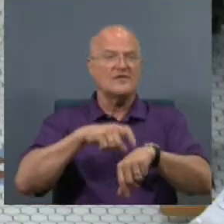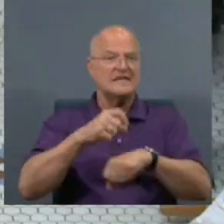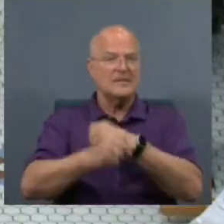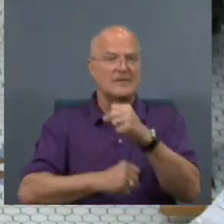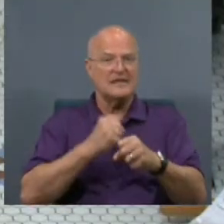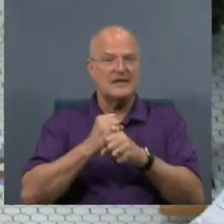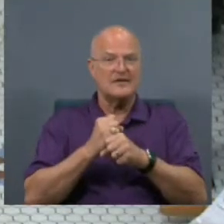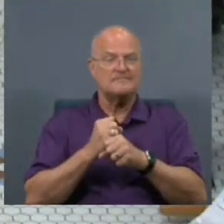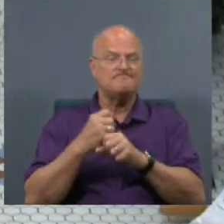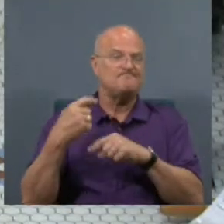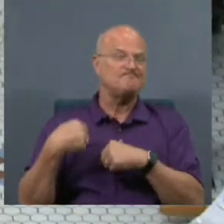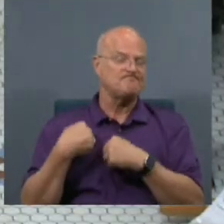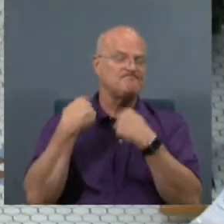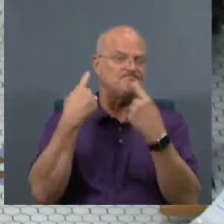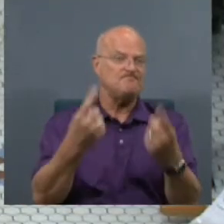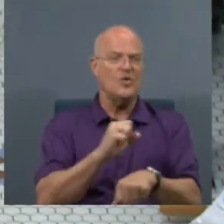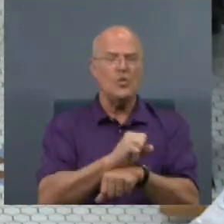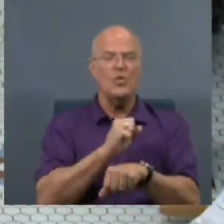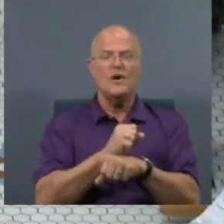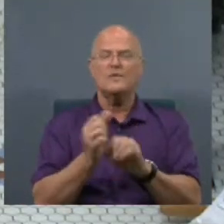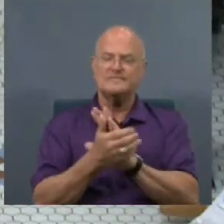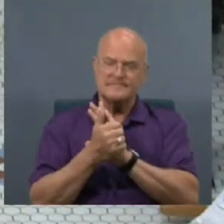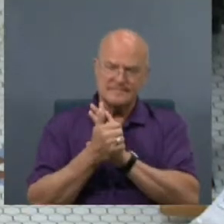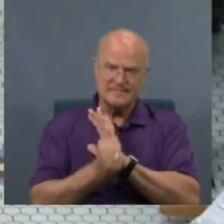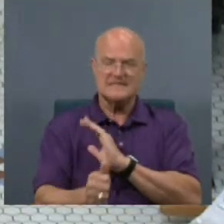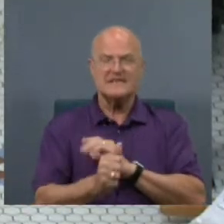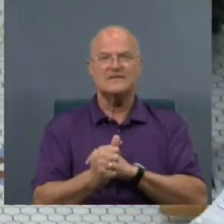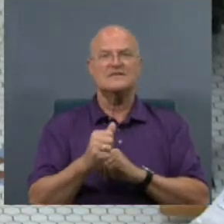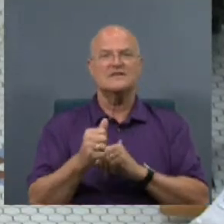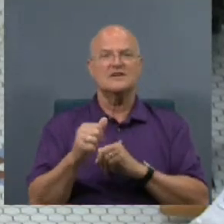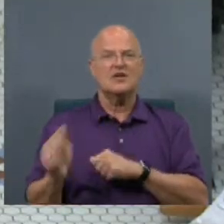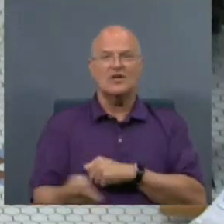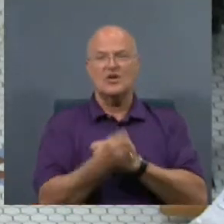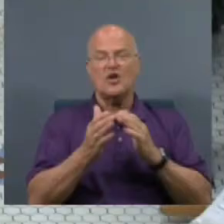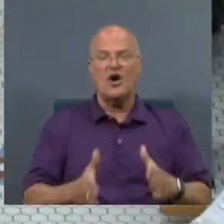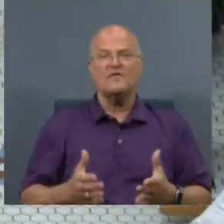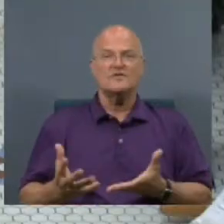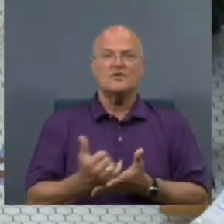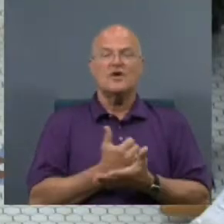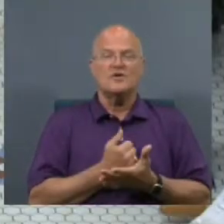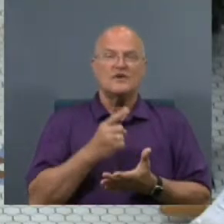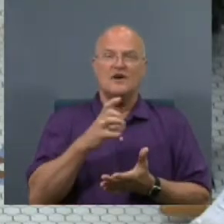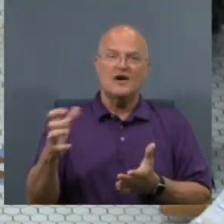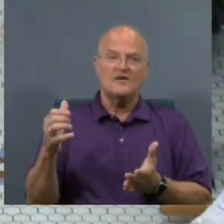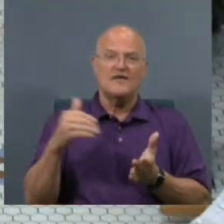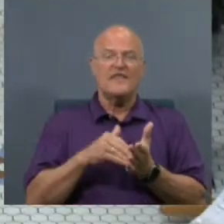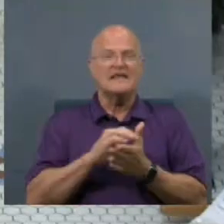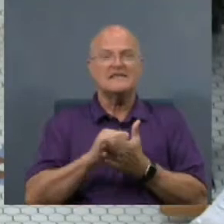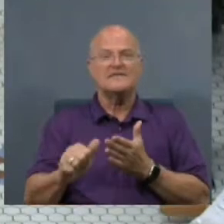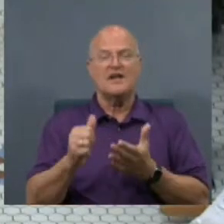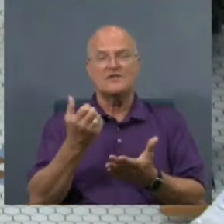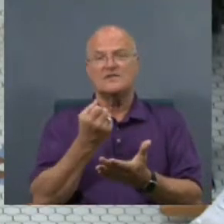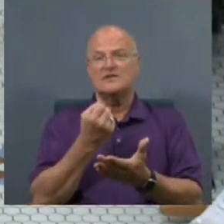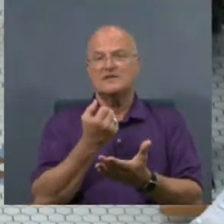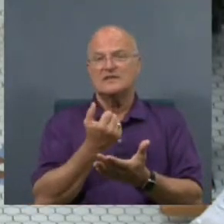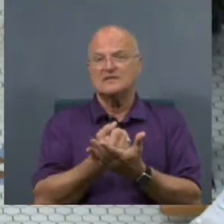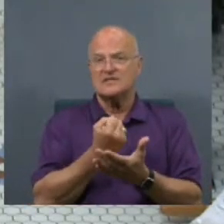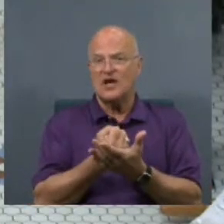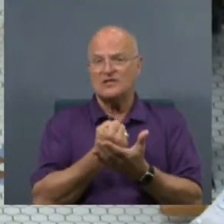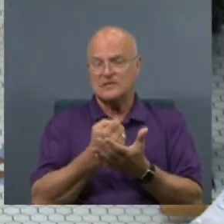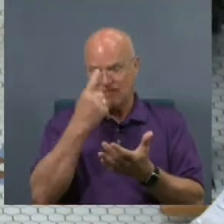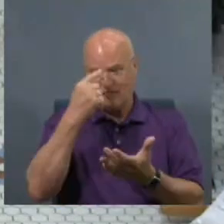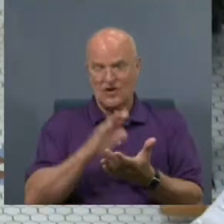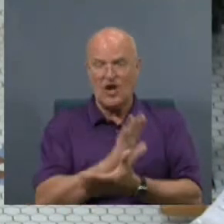I've had the privilege of working with many talented junior golfers who have gone on to earn hundreds of thousands of dollars in college scholarships.